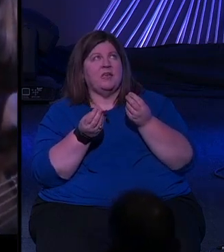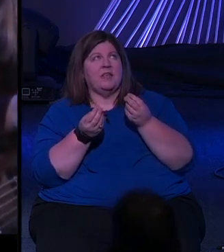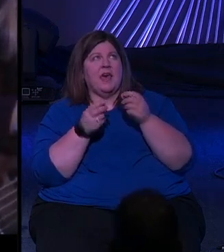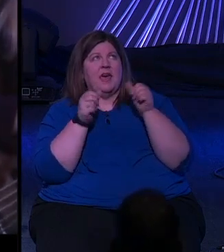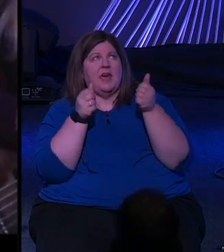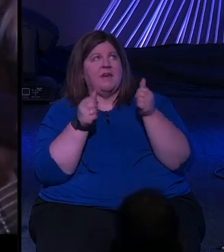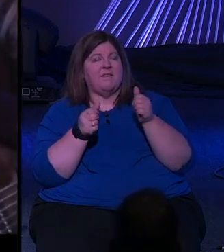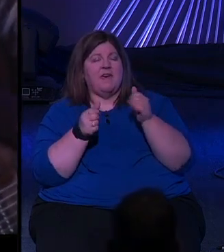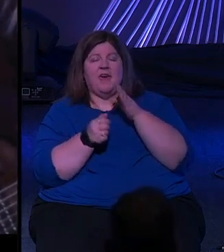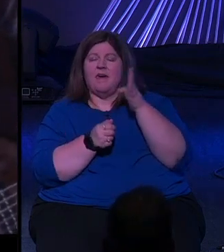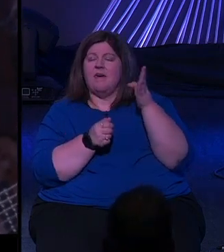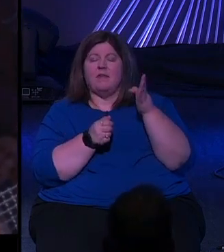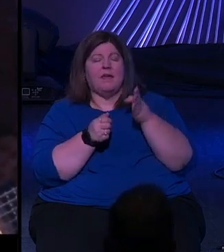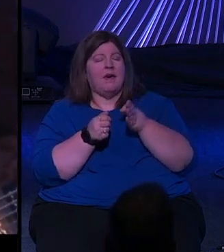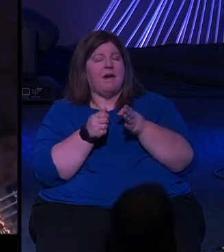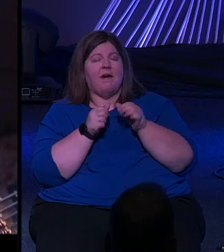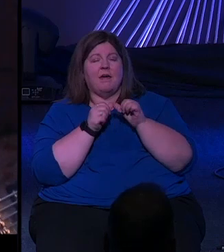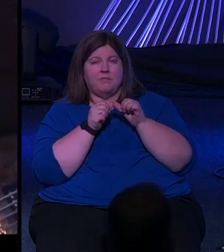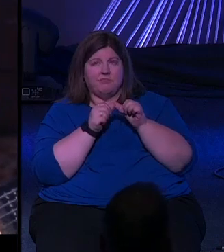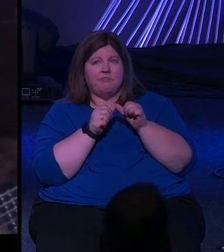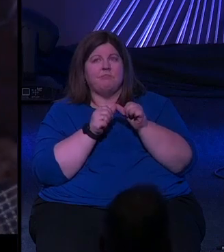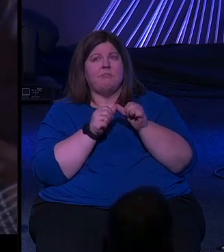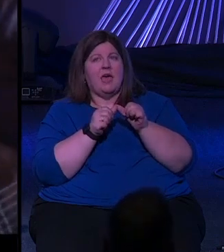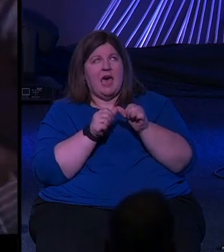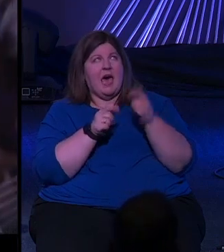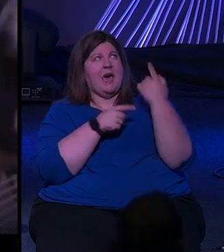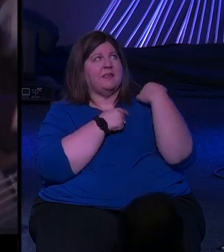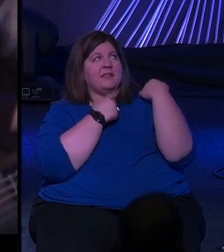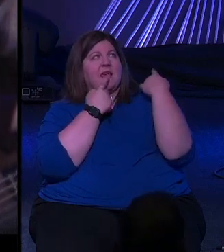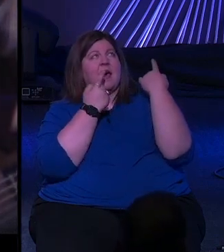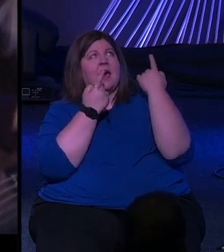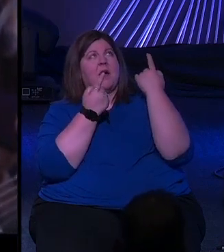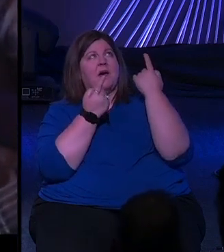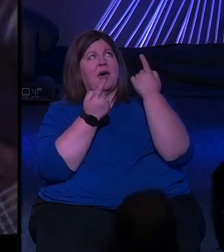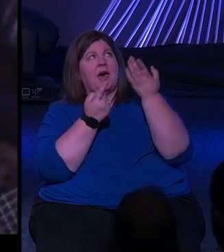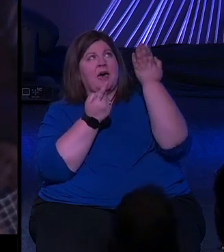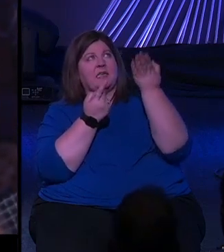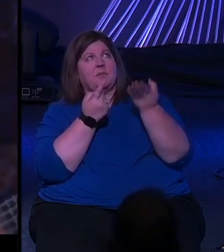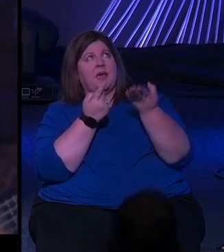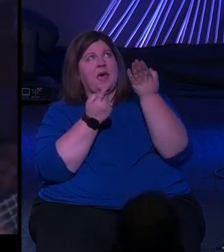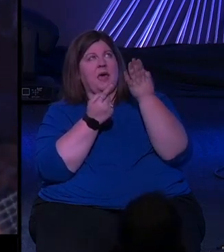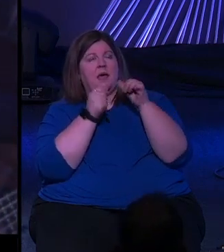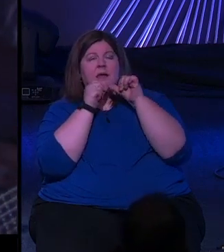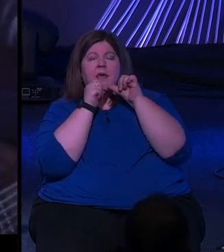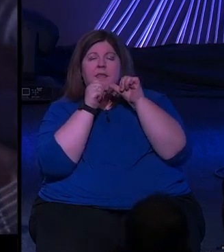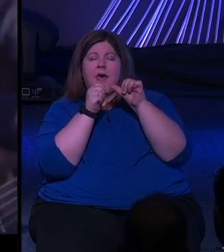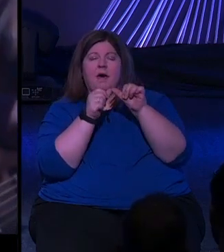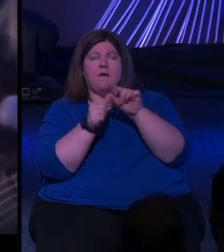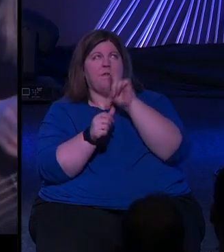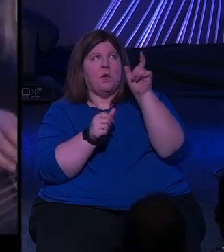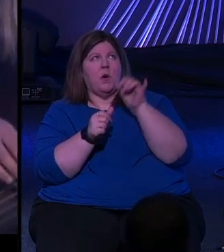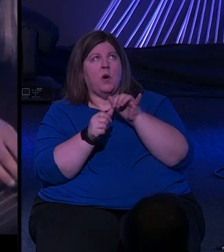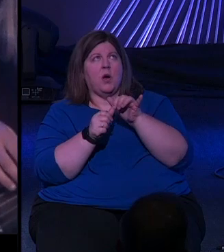compassions, they fail not. As thou hast been,